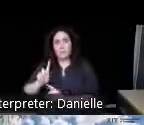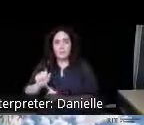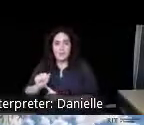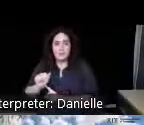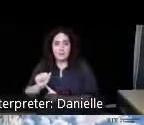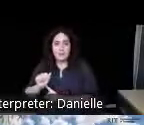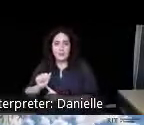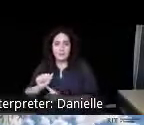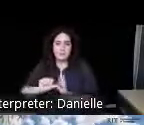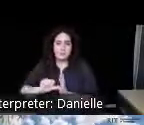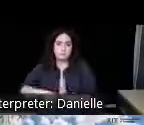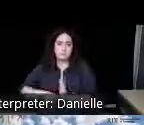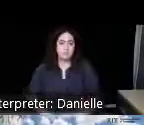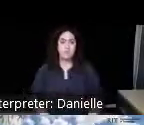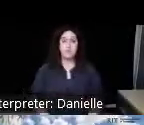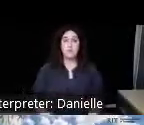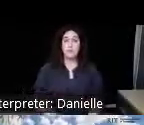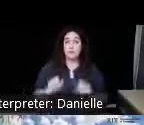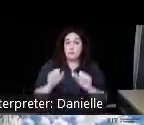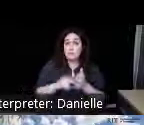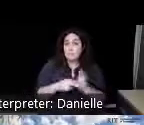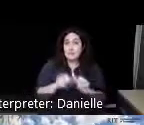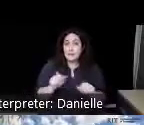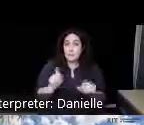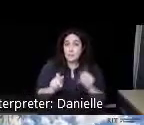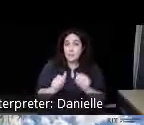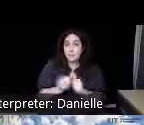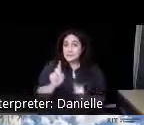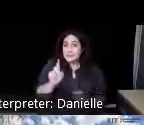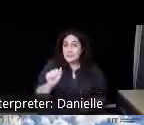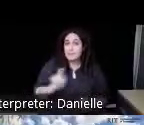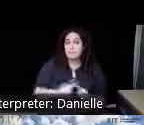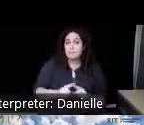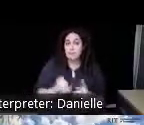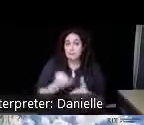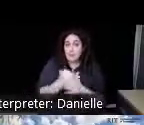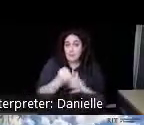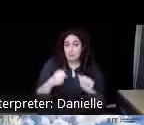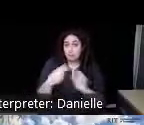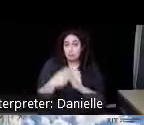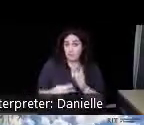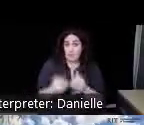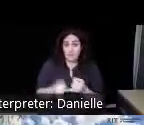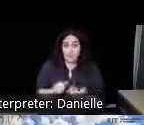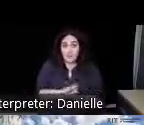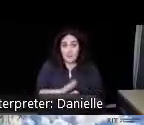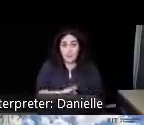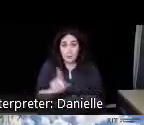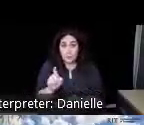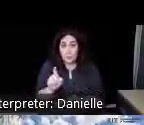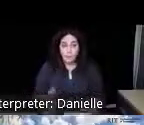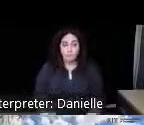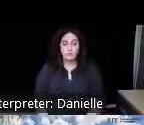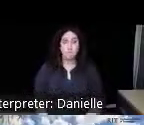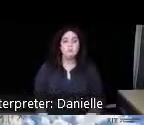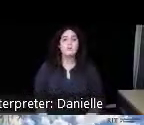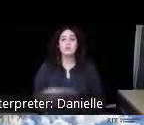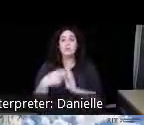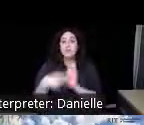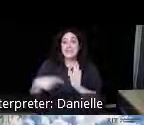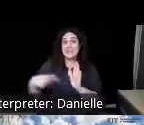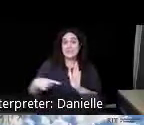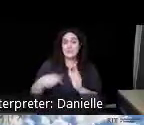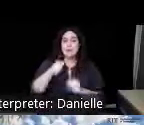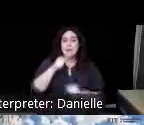with disabilities and impairments read the final paper? And I don't mean only access the text that's in the paper,